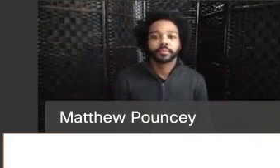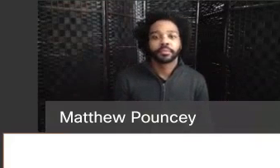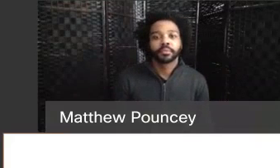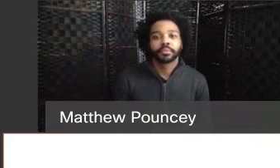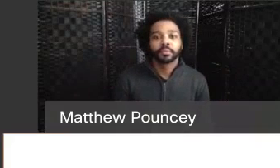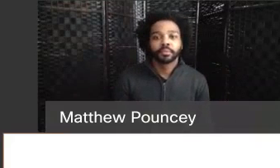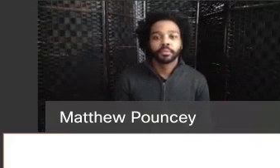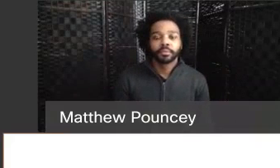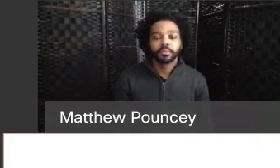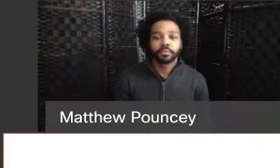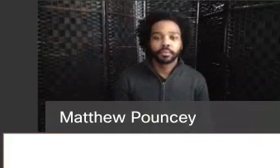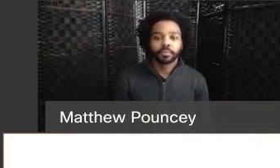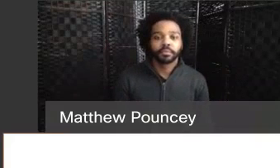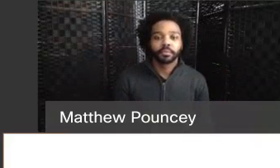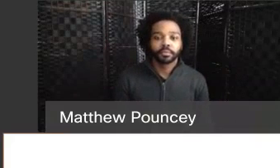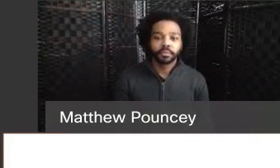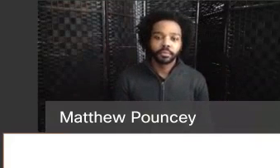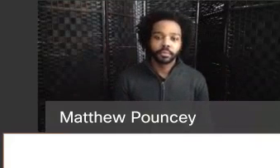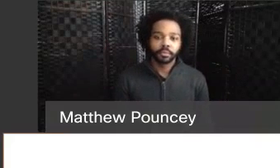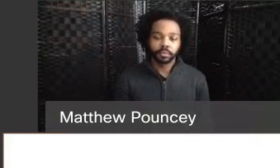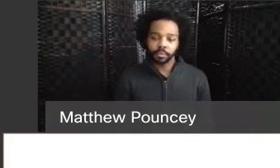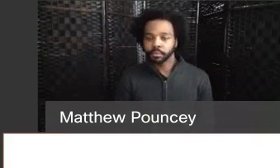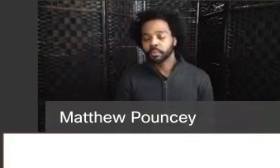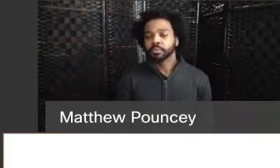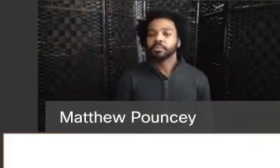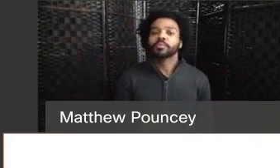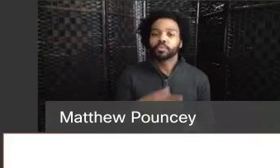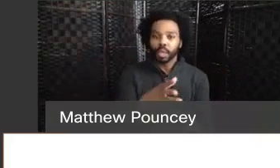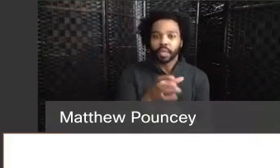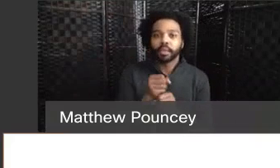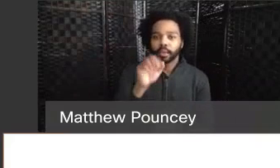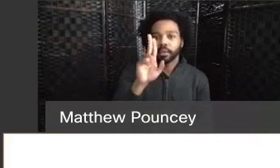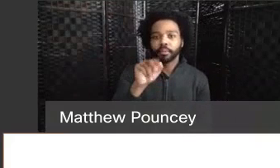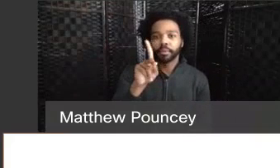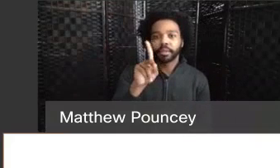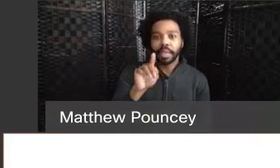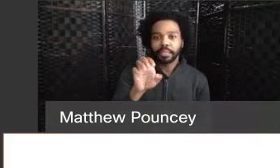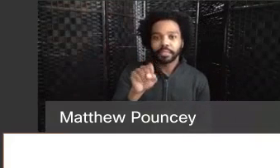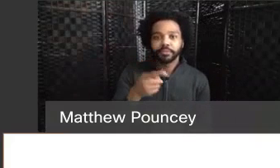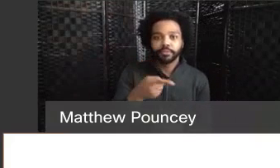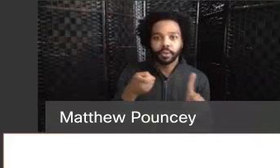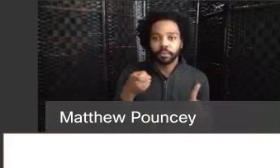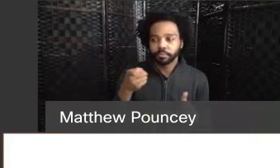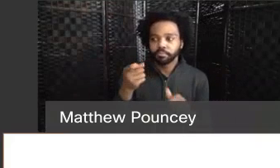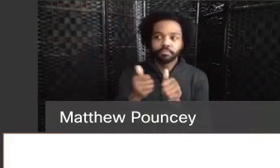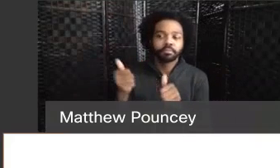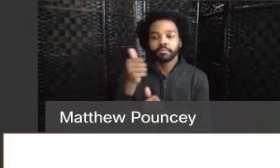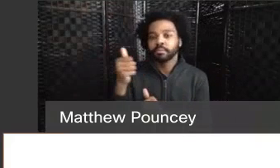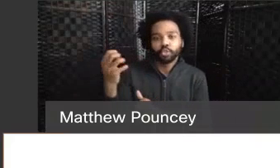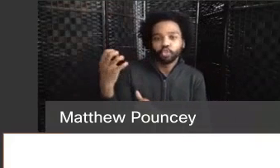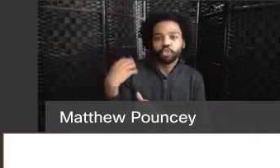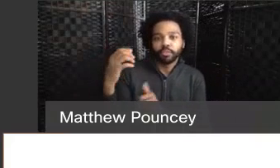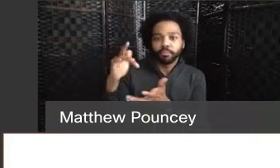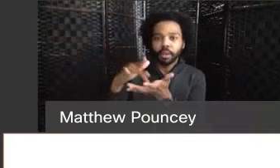We have gotten updates from the Office of the Chief Medical Examiner. 7 of those